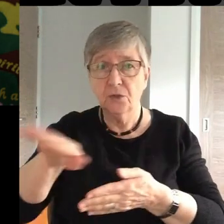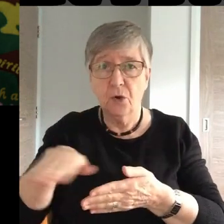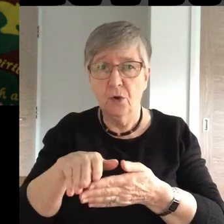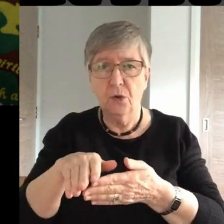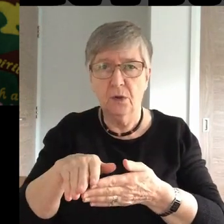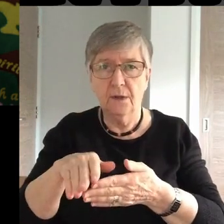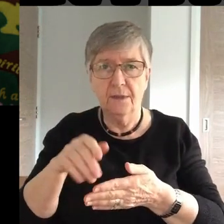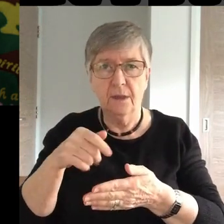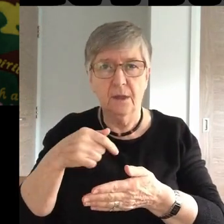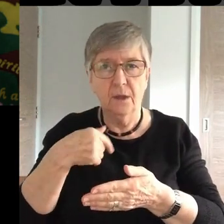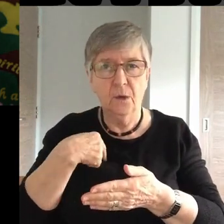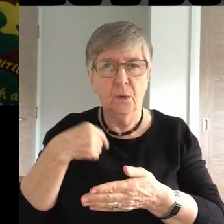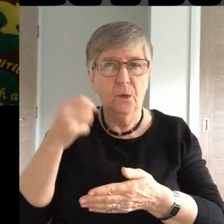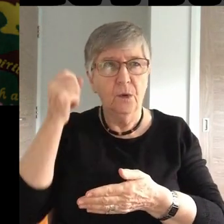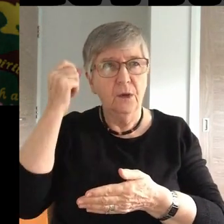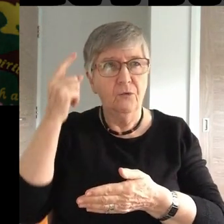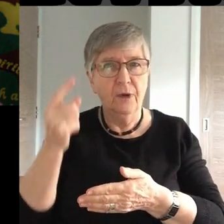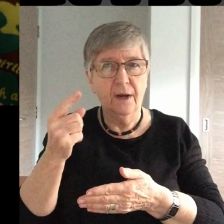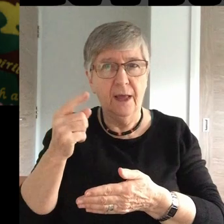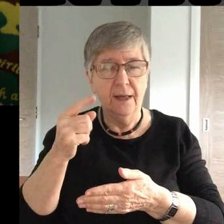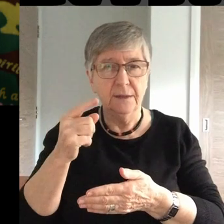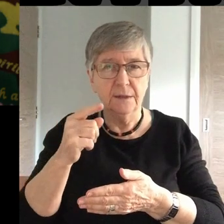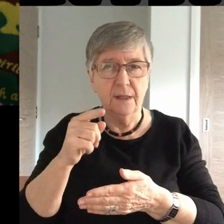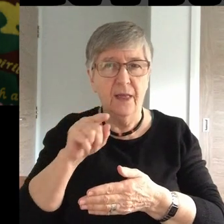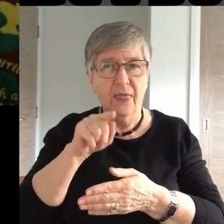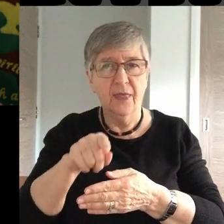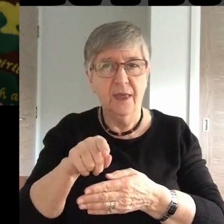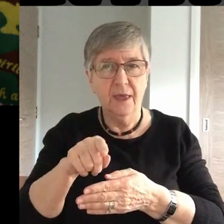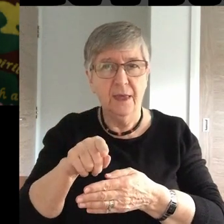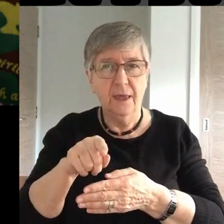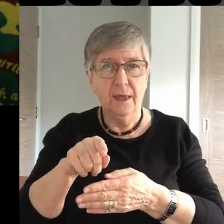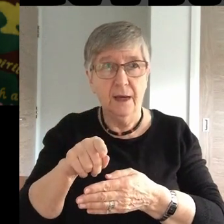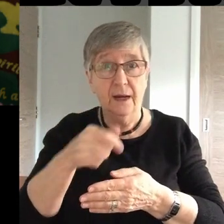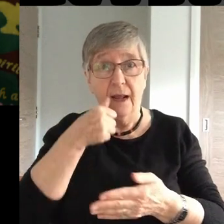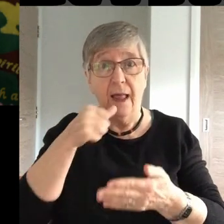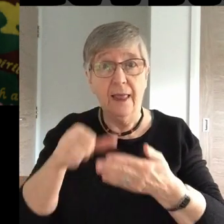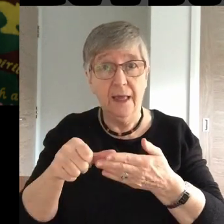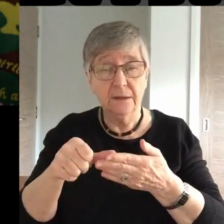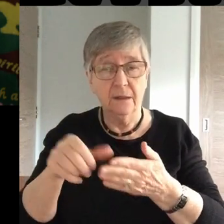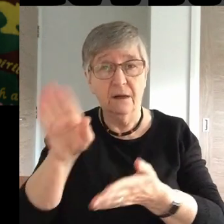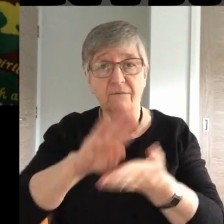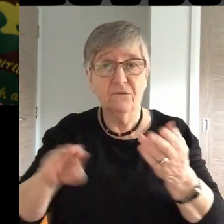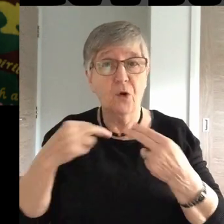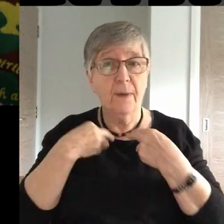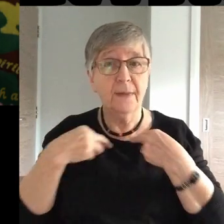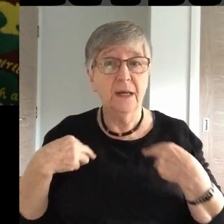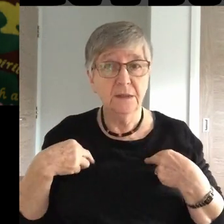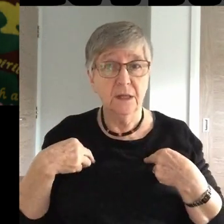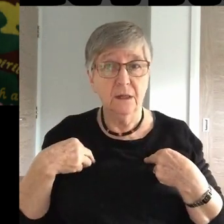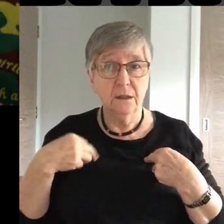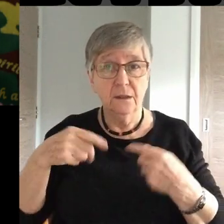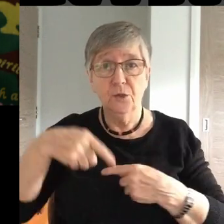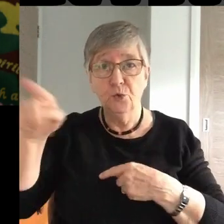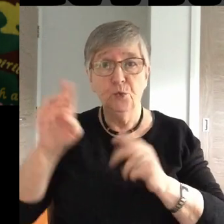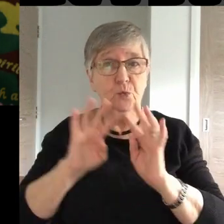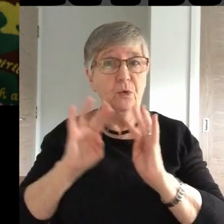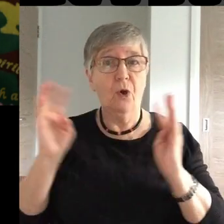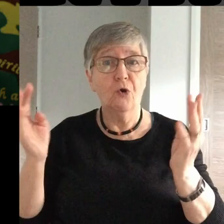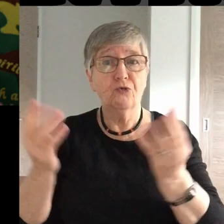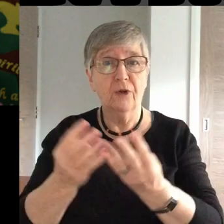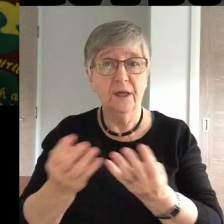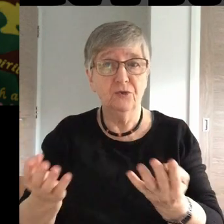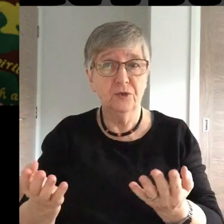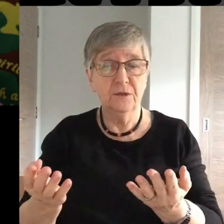that we become aware that they are in their very simplest form a letter from a minister to his